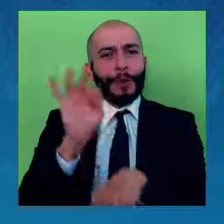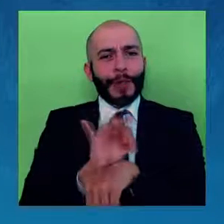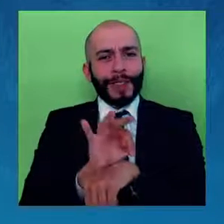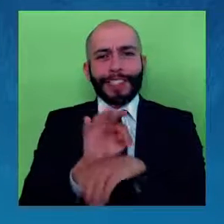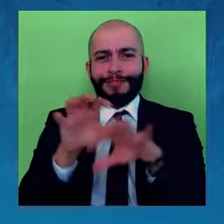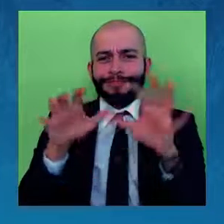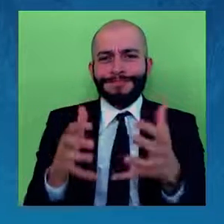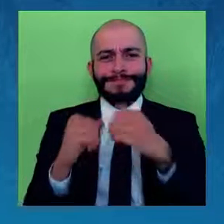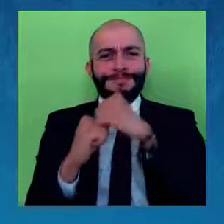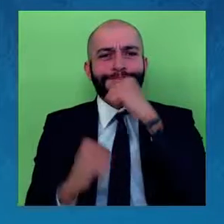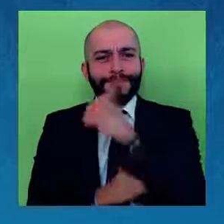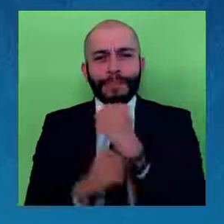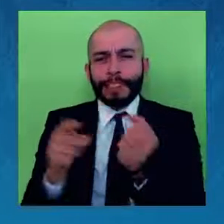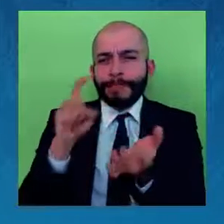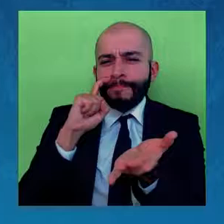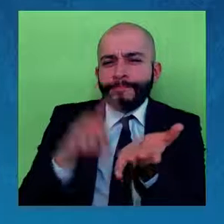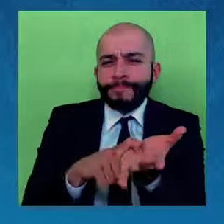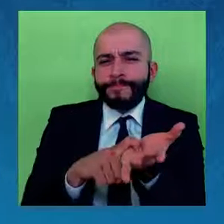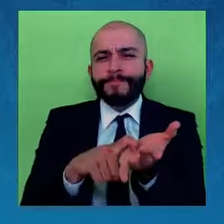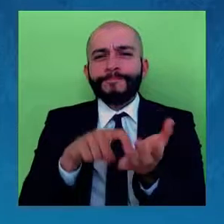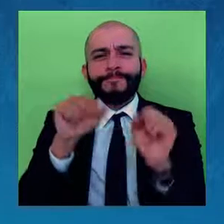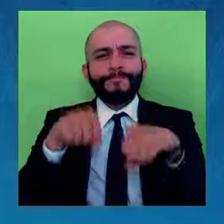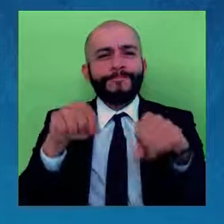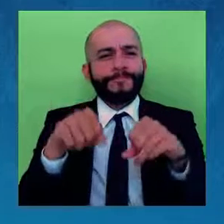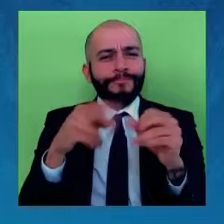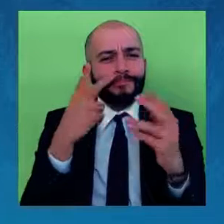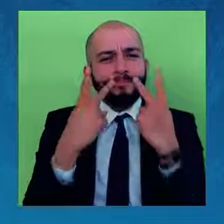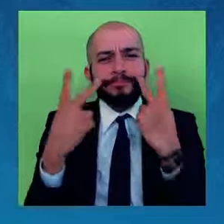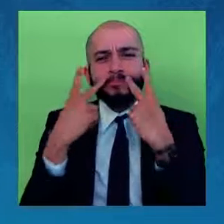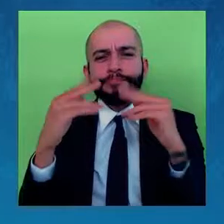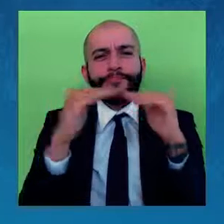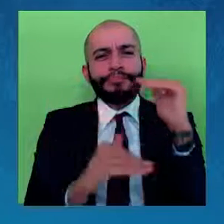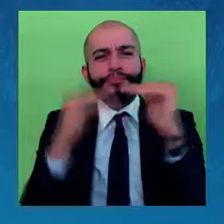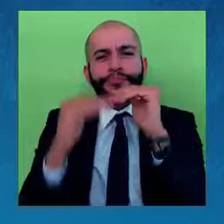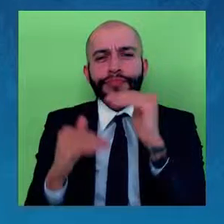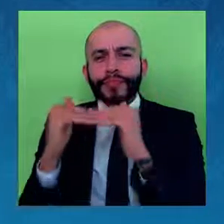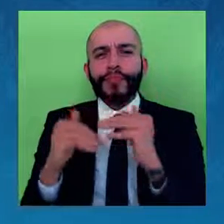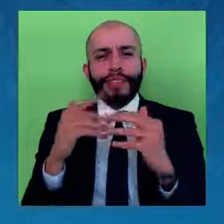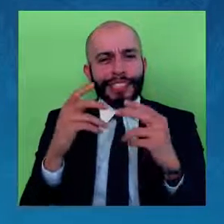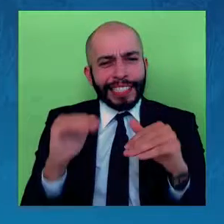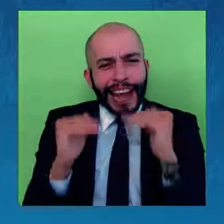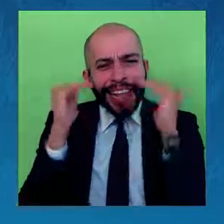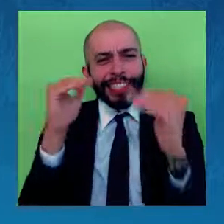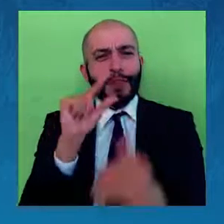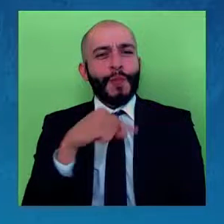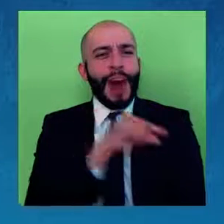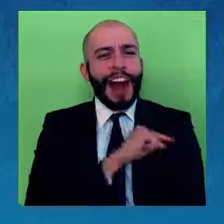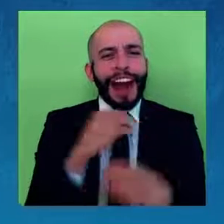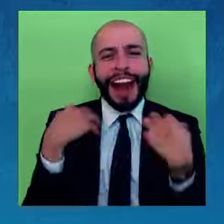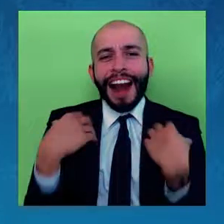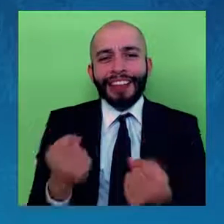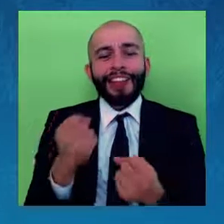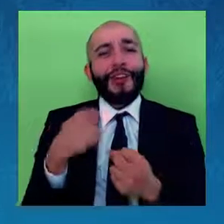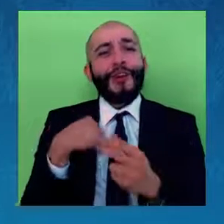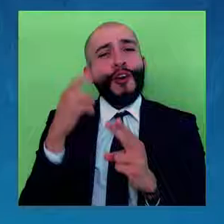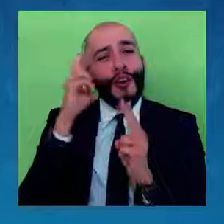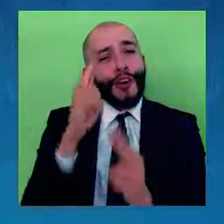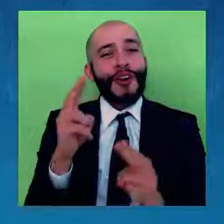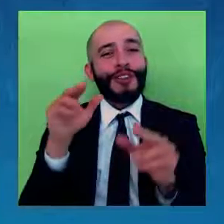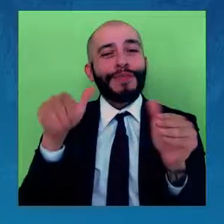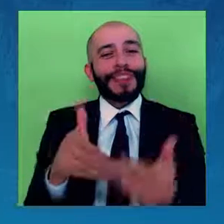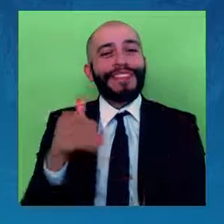high-quality healthcare workforce. And with that, it is my honor to introduce the Vice President of the United States, Kamala